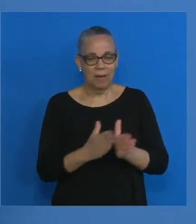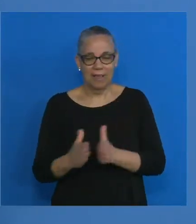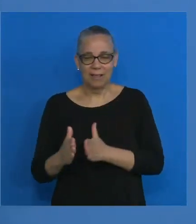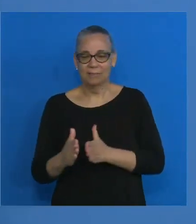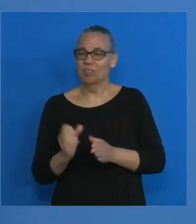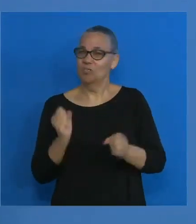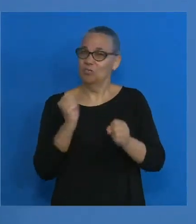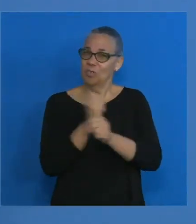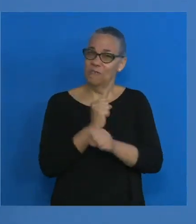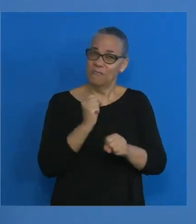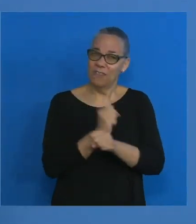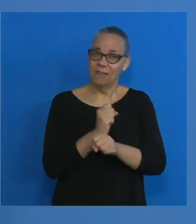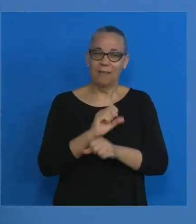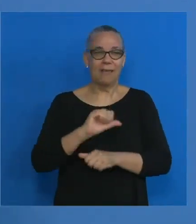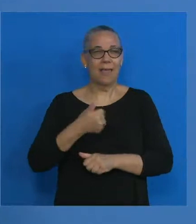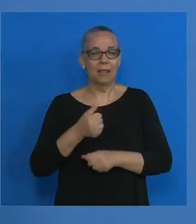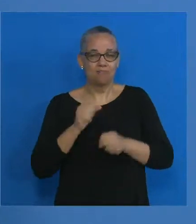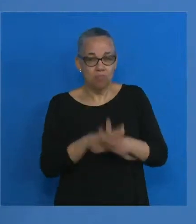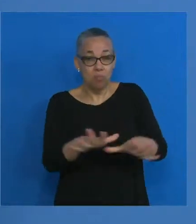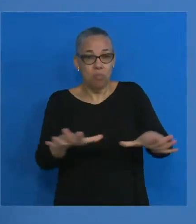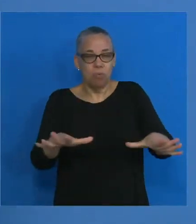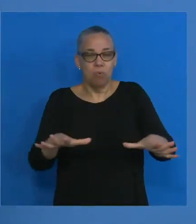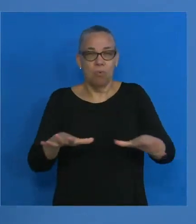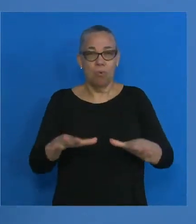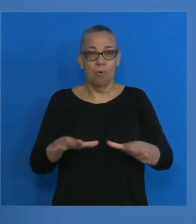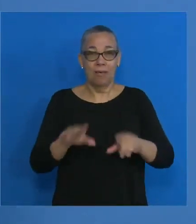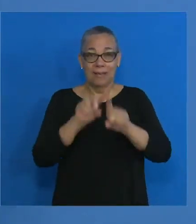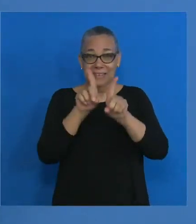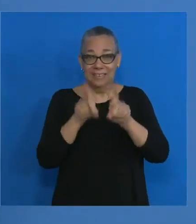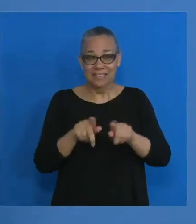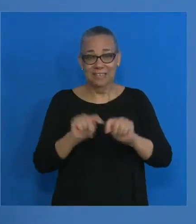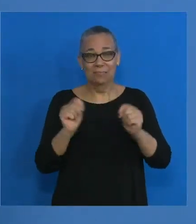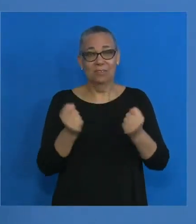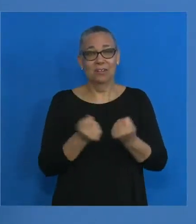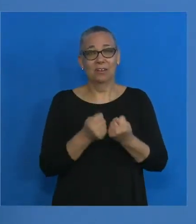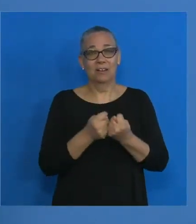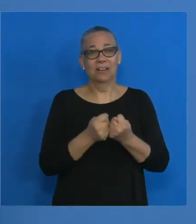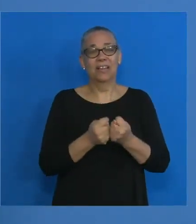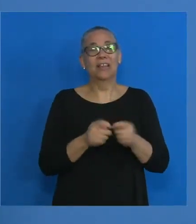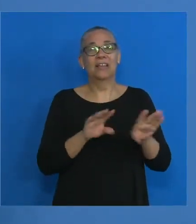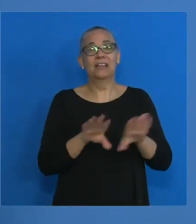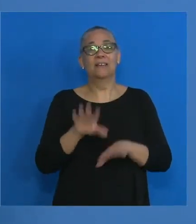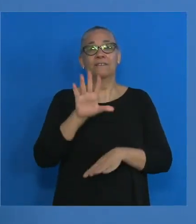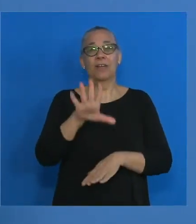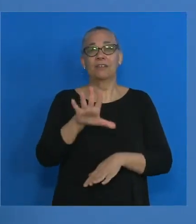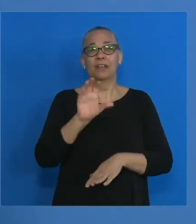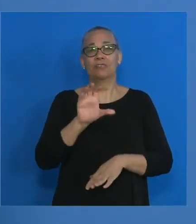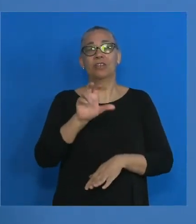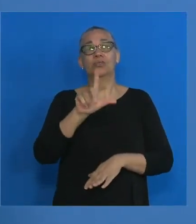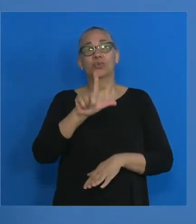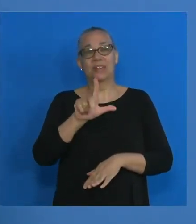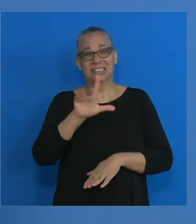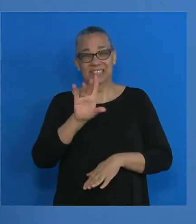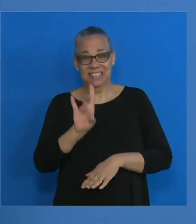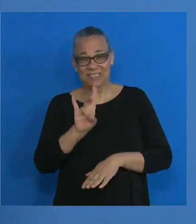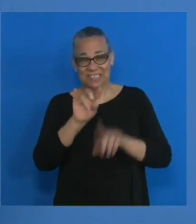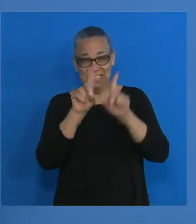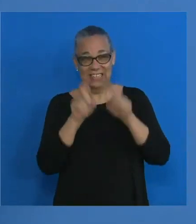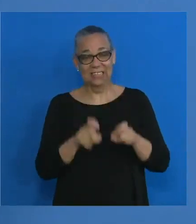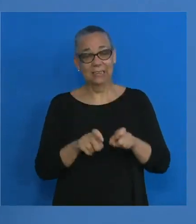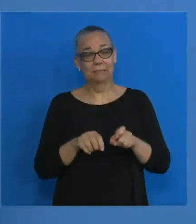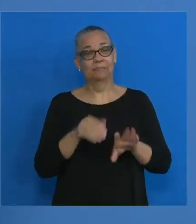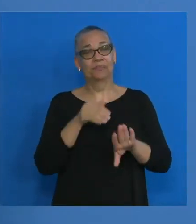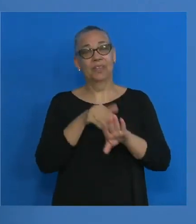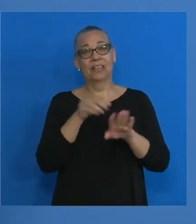any possible outbreak. The testing team conducted 527 tests over the weekend at Delwood, as well